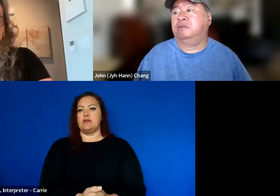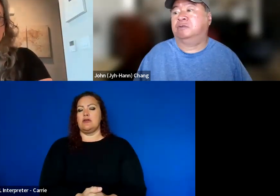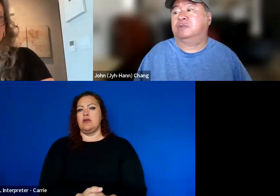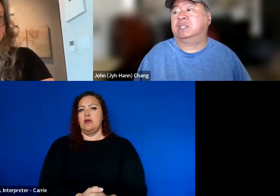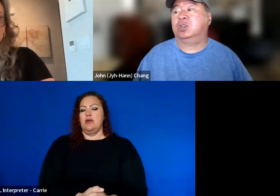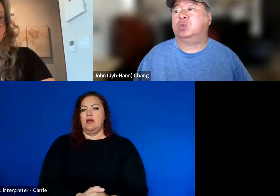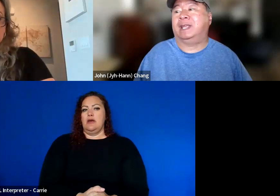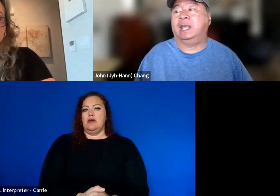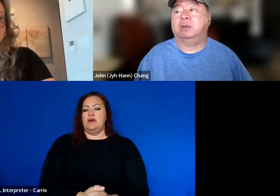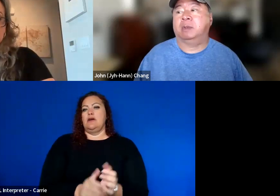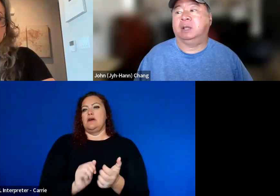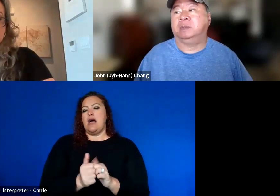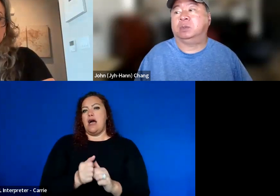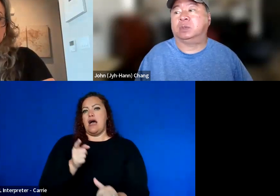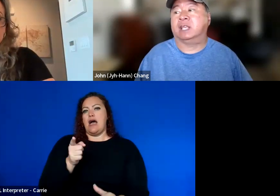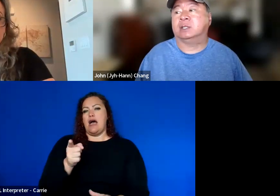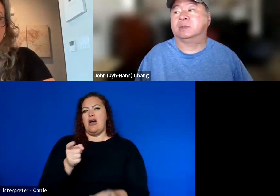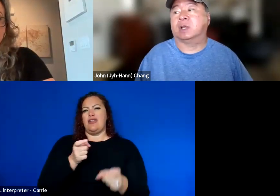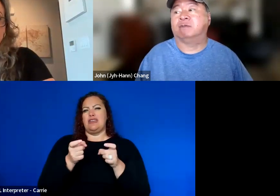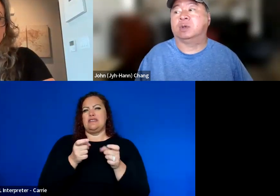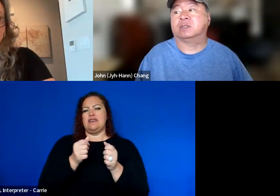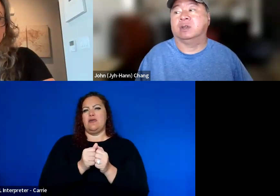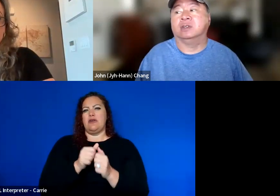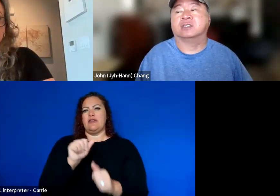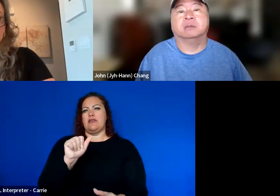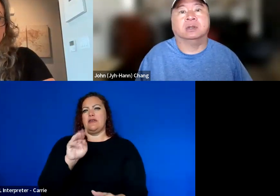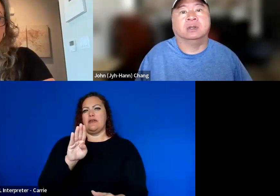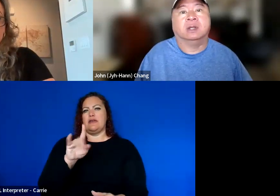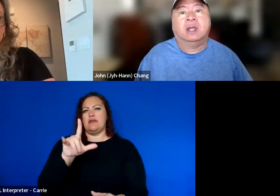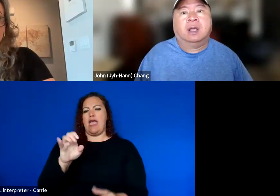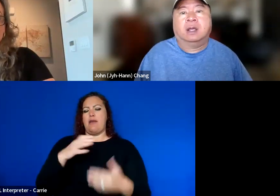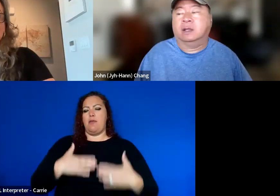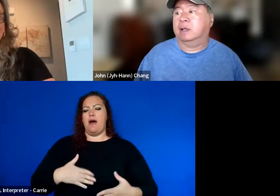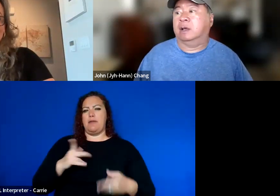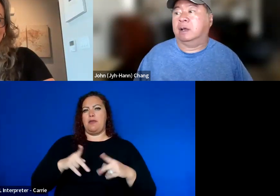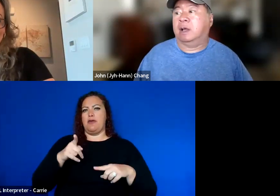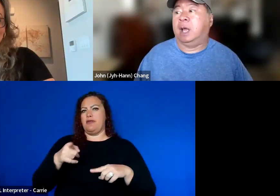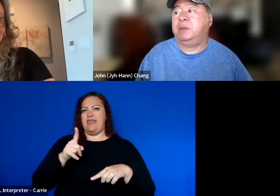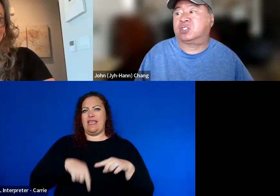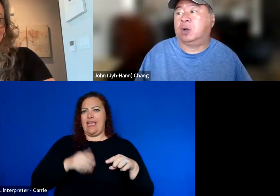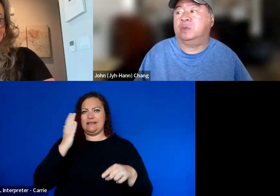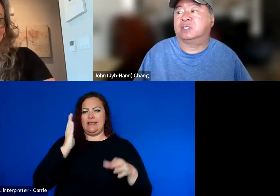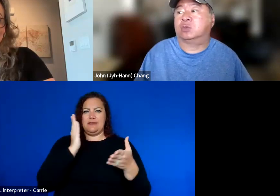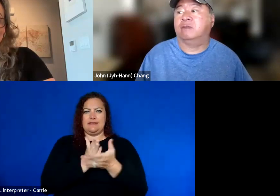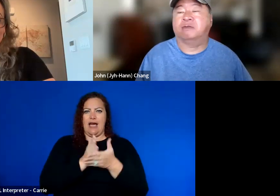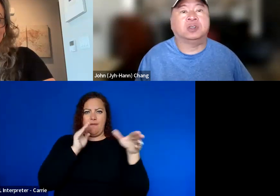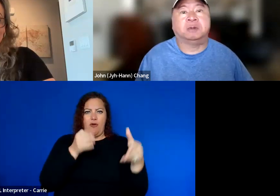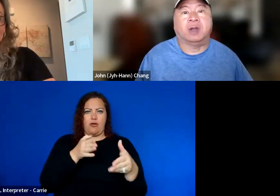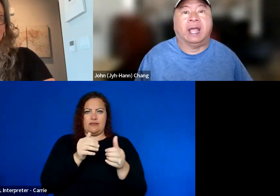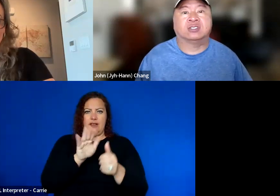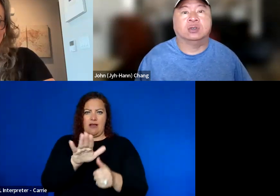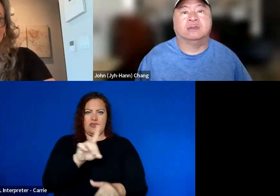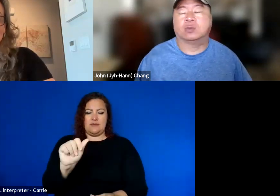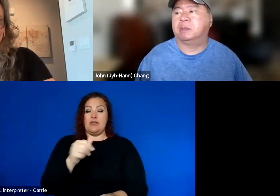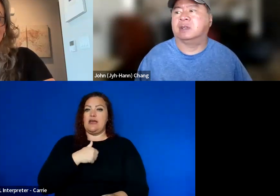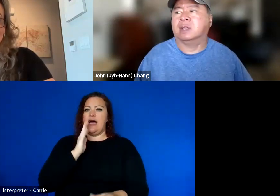How do you deal with able-bodied people who can't seem to stop focusing on your disability? And I'm going to start with this one first before